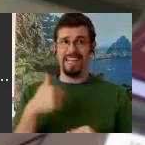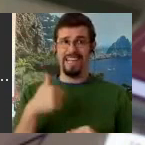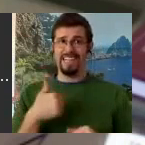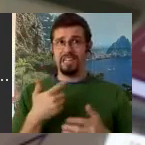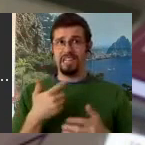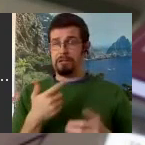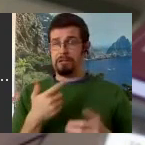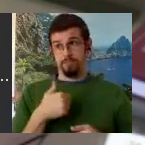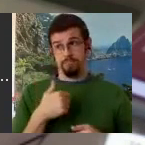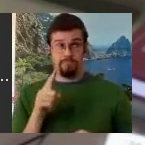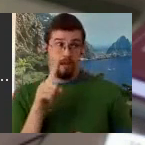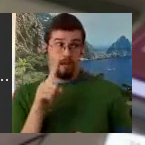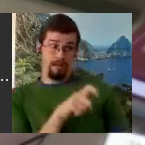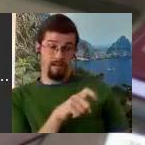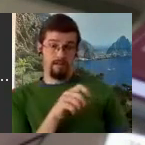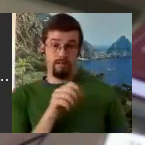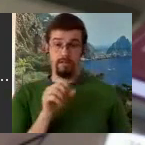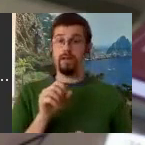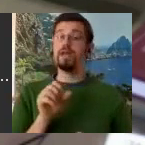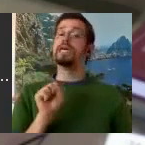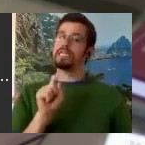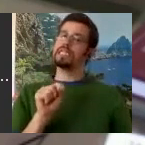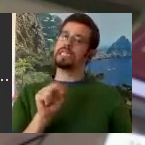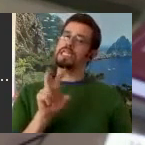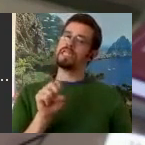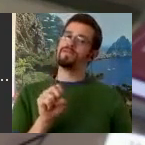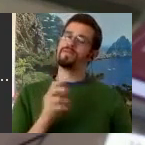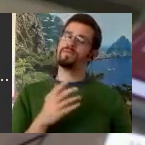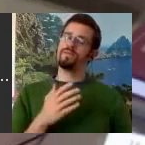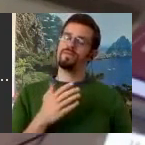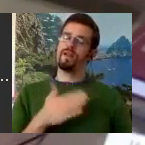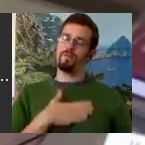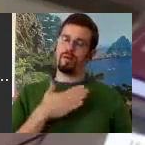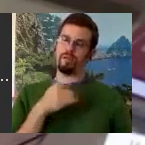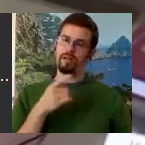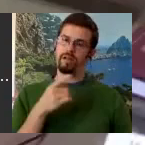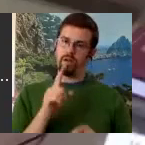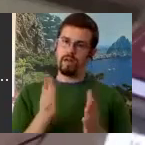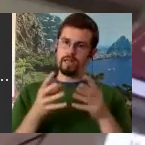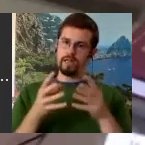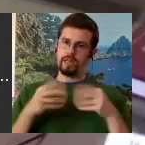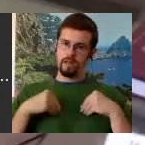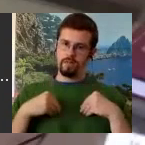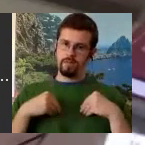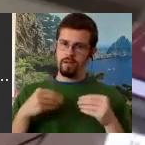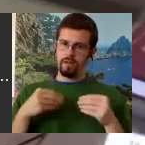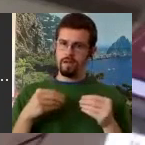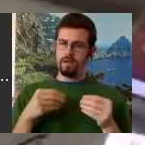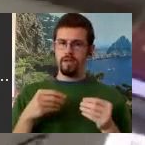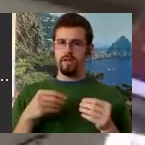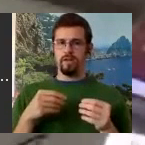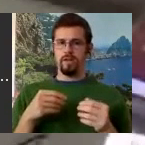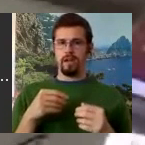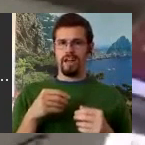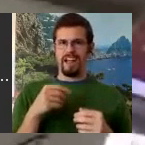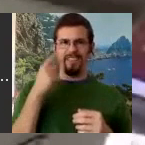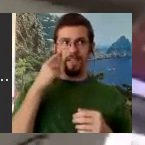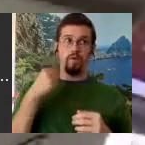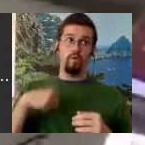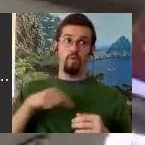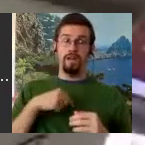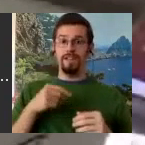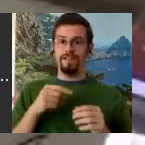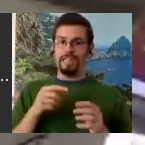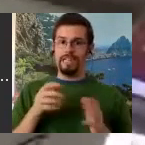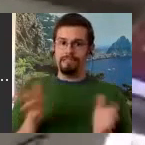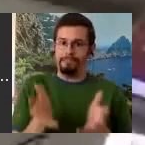Steve, and I thank you very much for discussing it, because I guess I was one of the ones who stimulated this. I'd like to know myself how